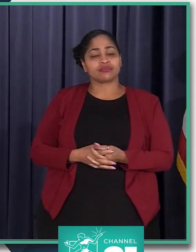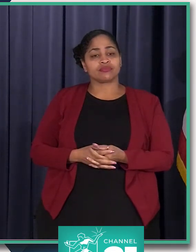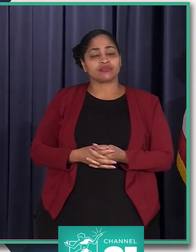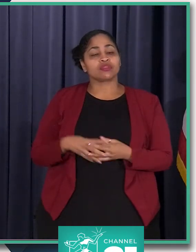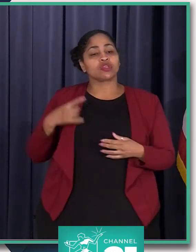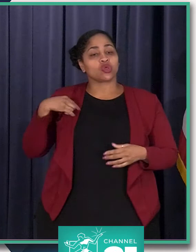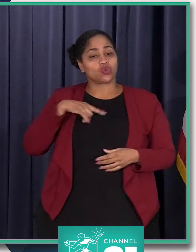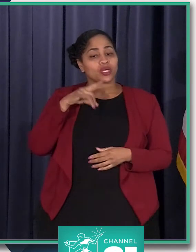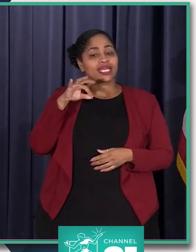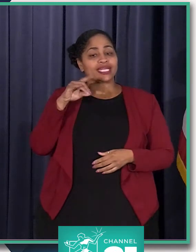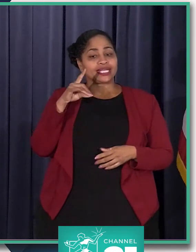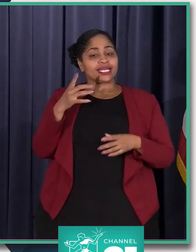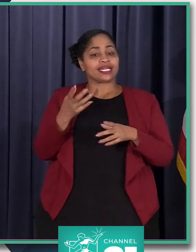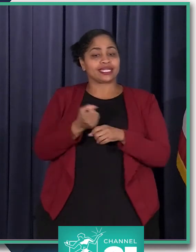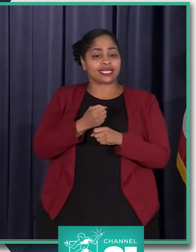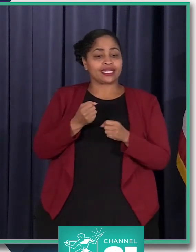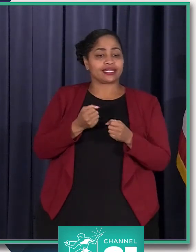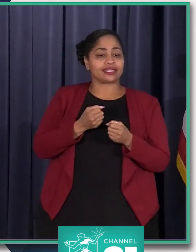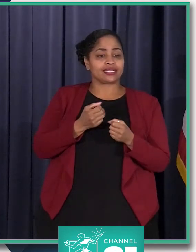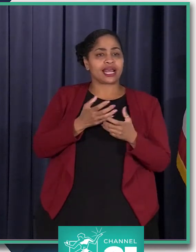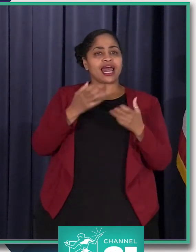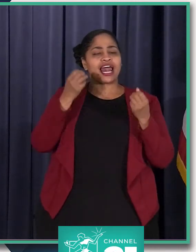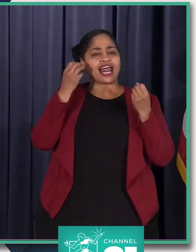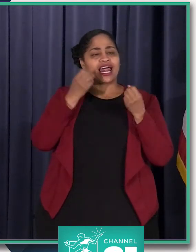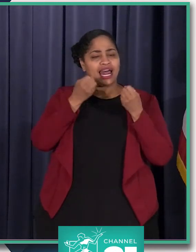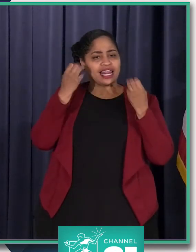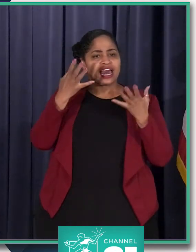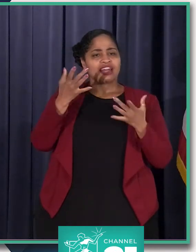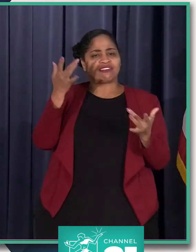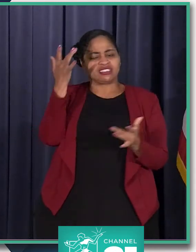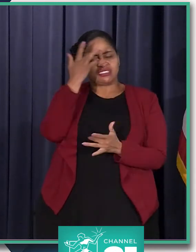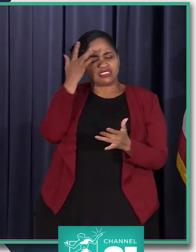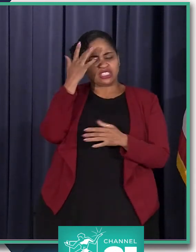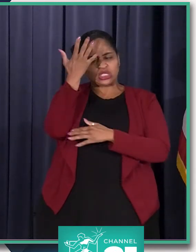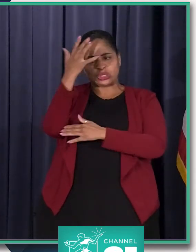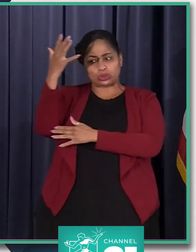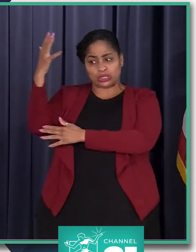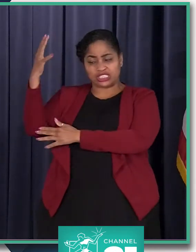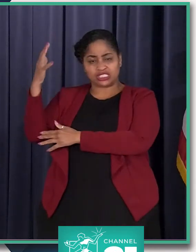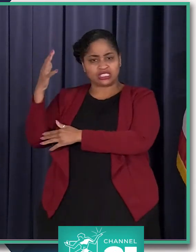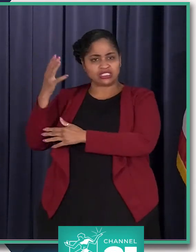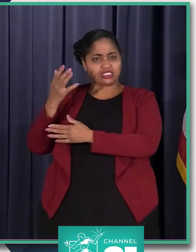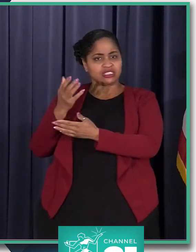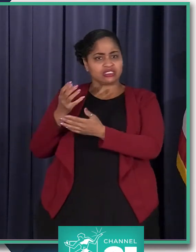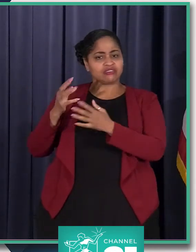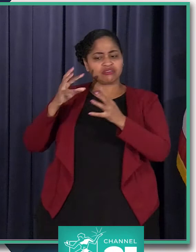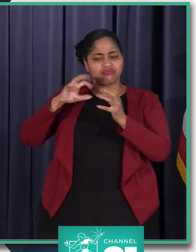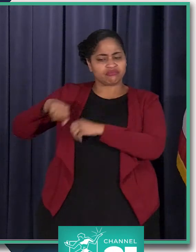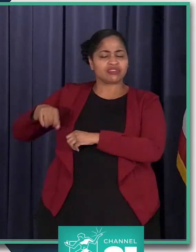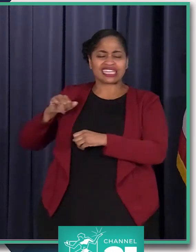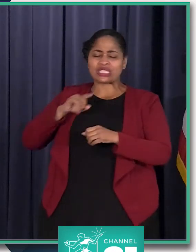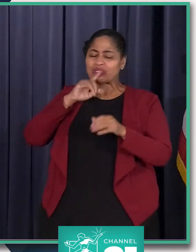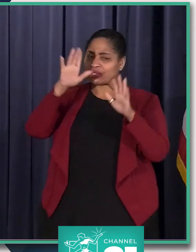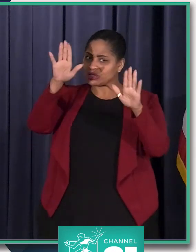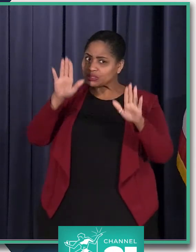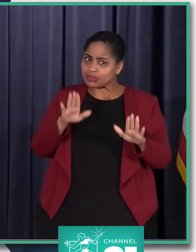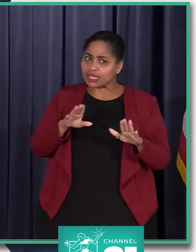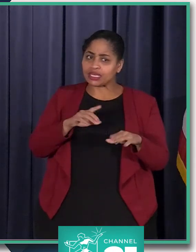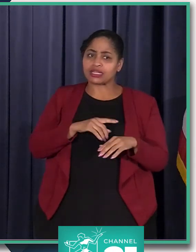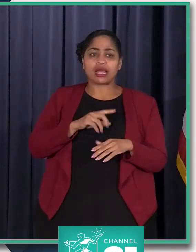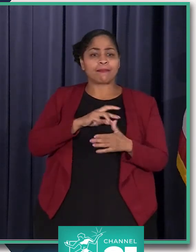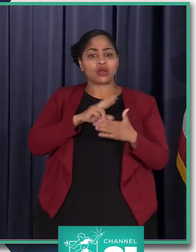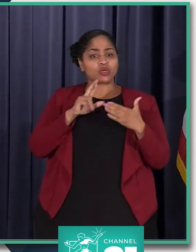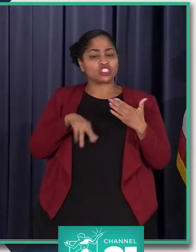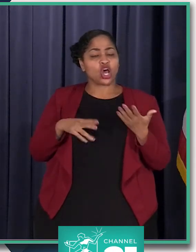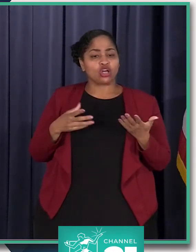We did get a lot of the disease trees removed, which is really great. As a result, some